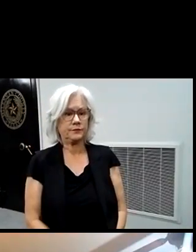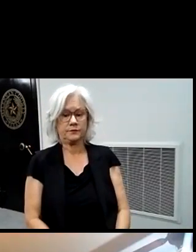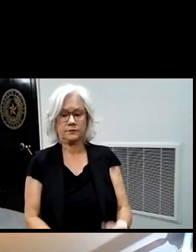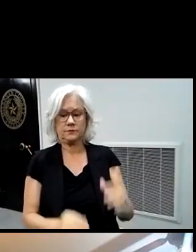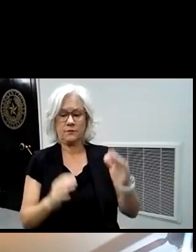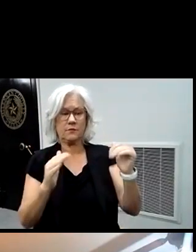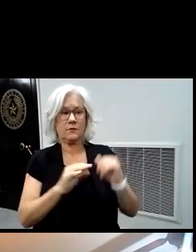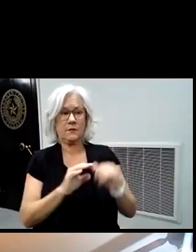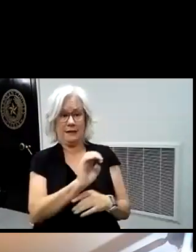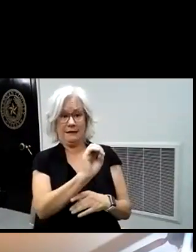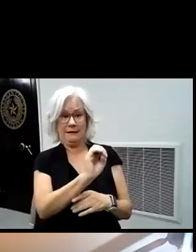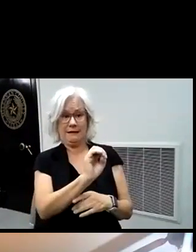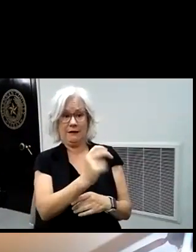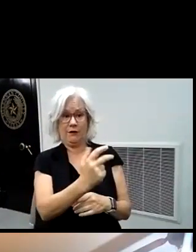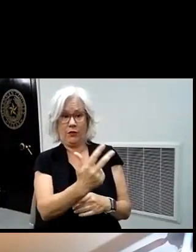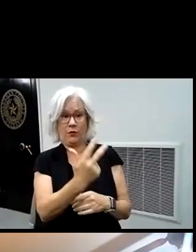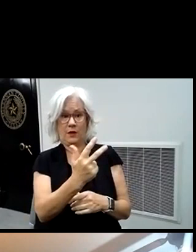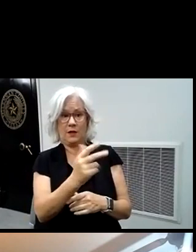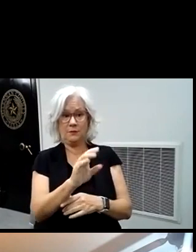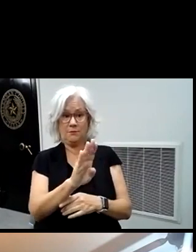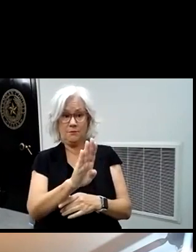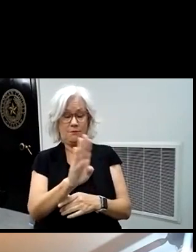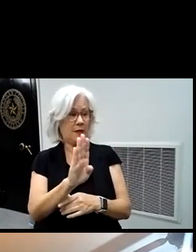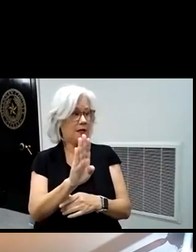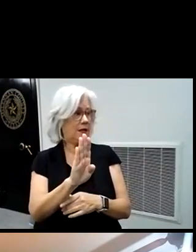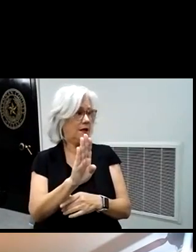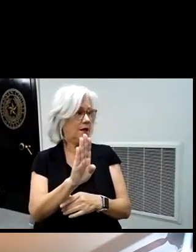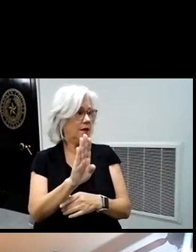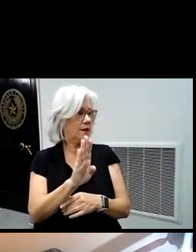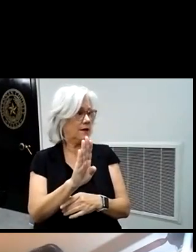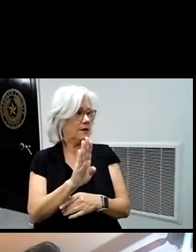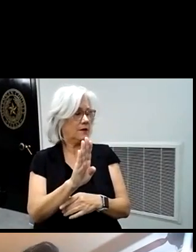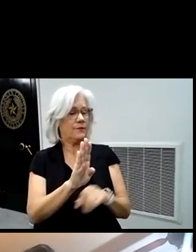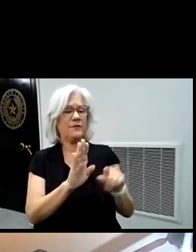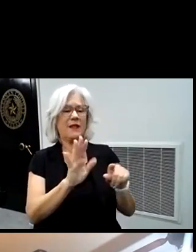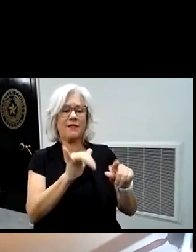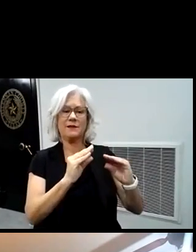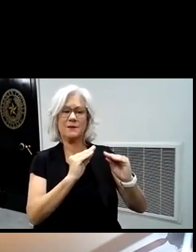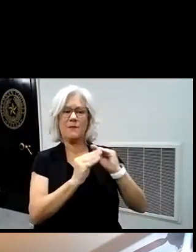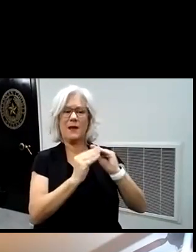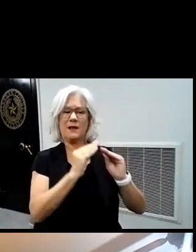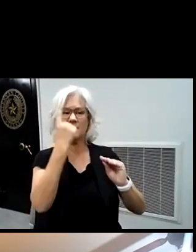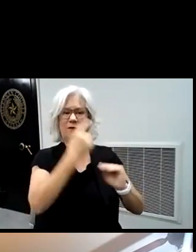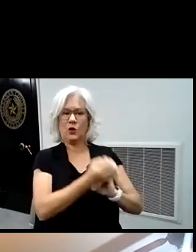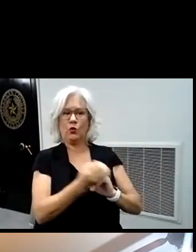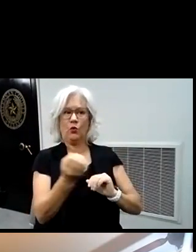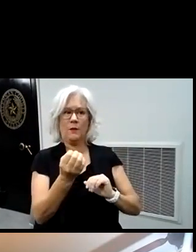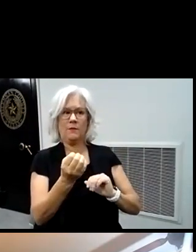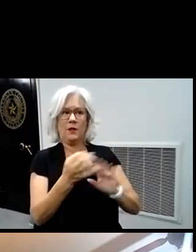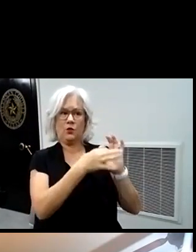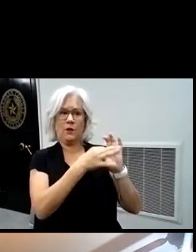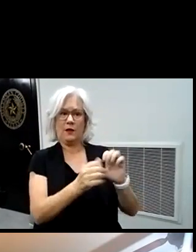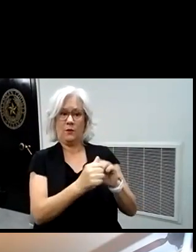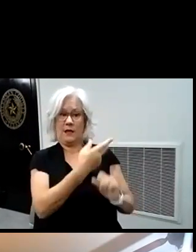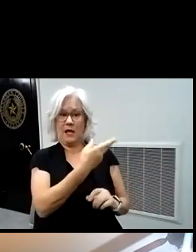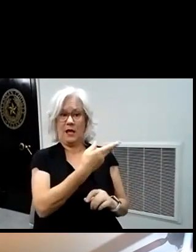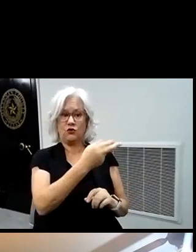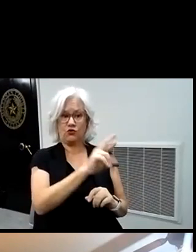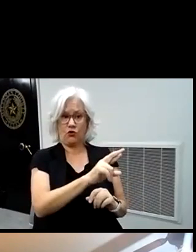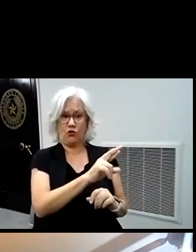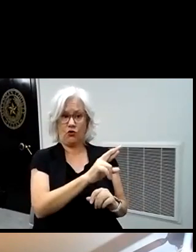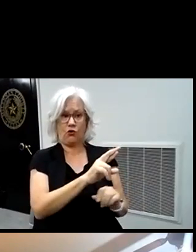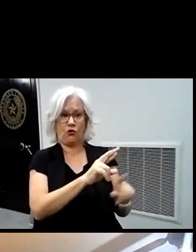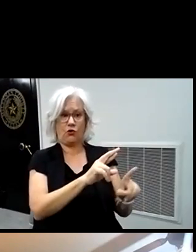Going under E3B, this is maintenance of equipment on an HR item.